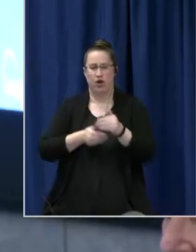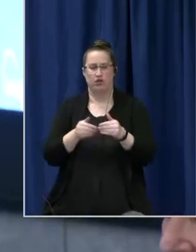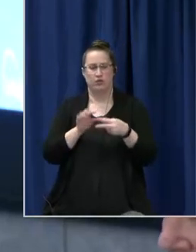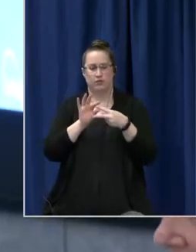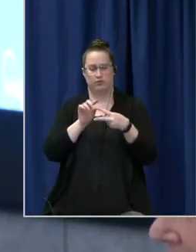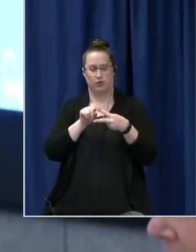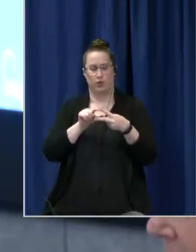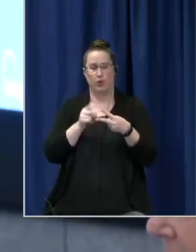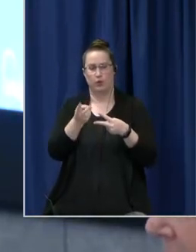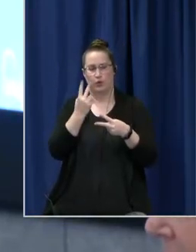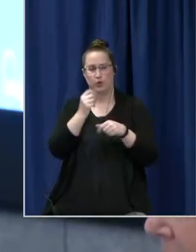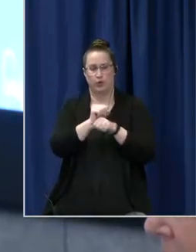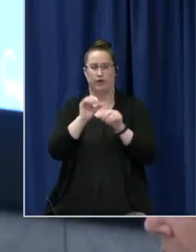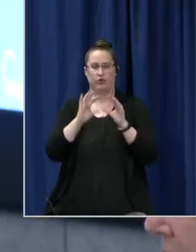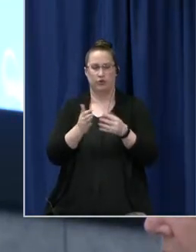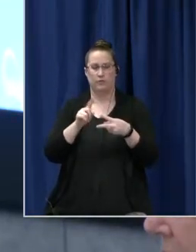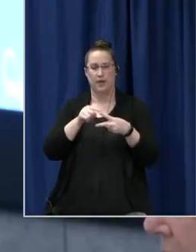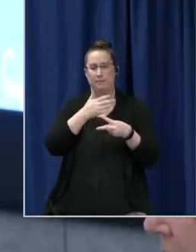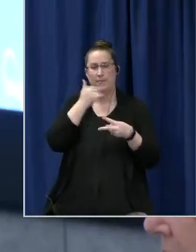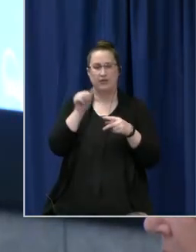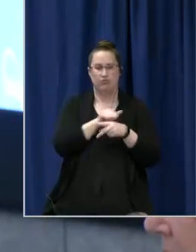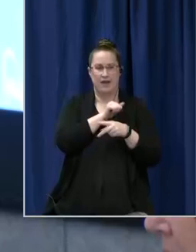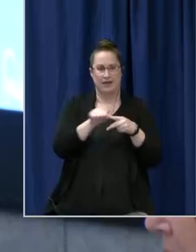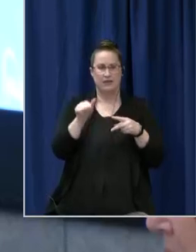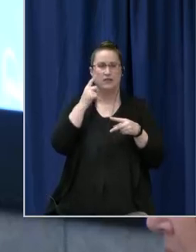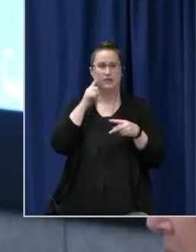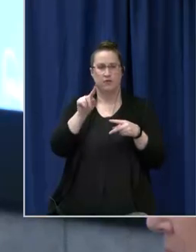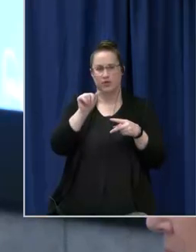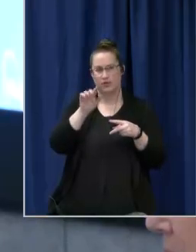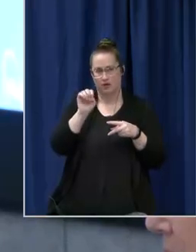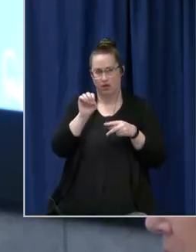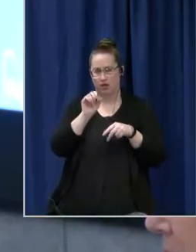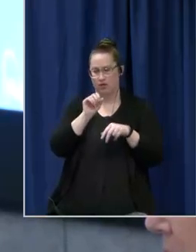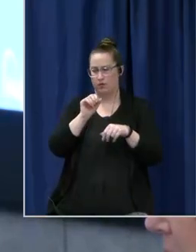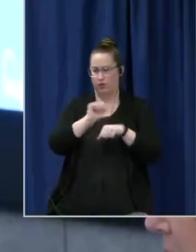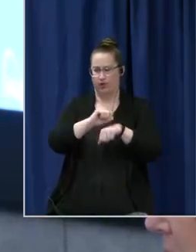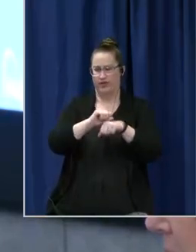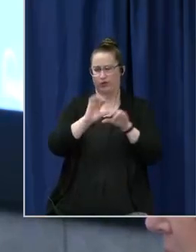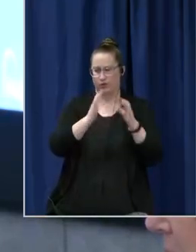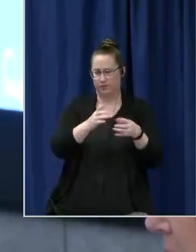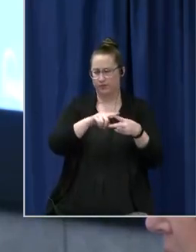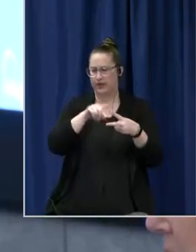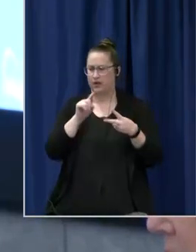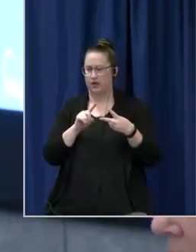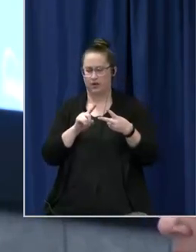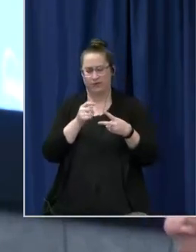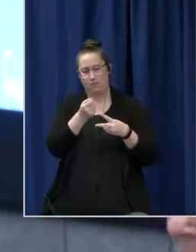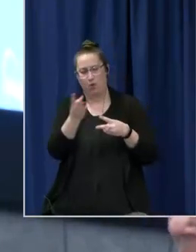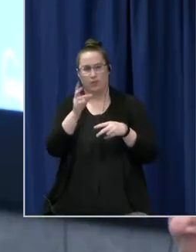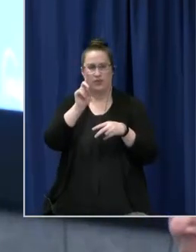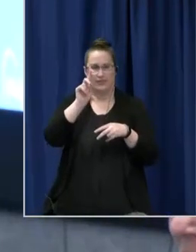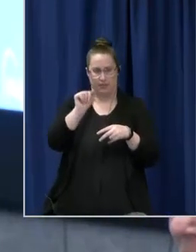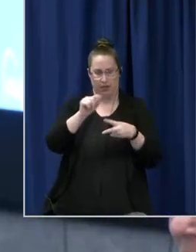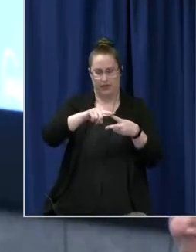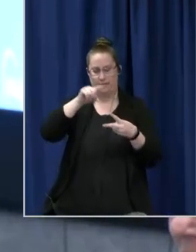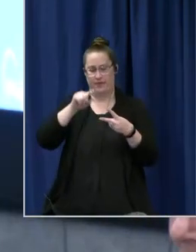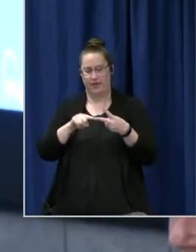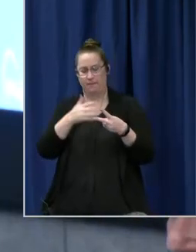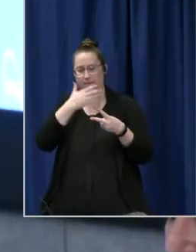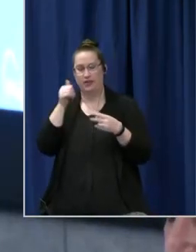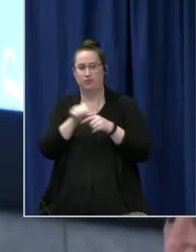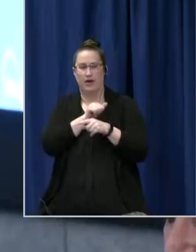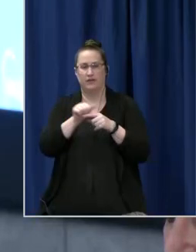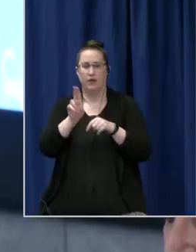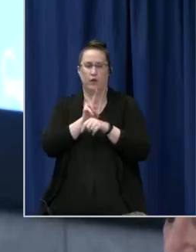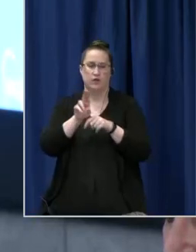best practices for quality telecommunications relay services for individuals with multiple disabilities, and best practices on the use